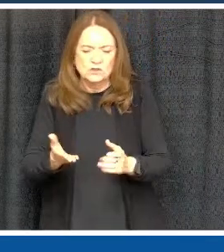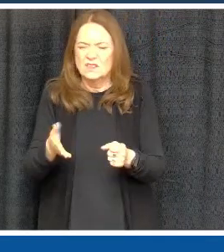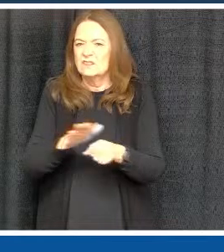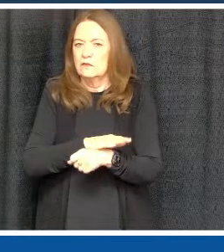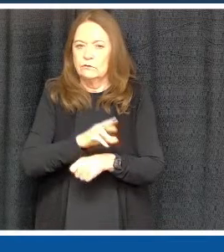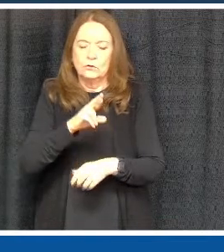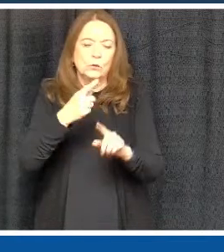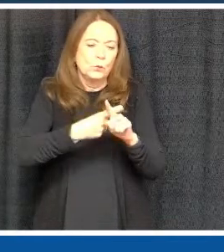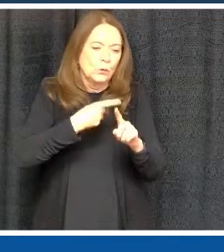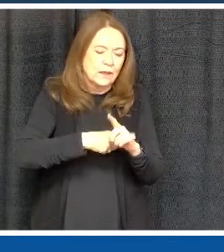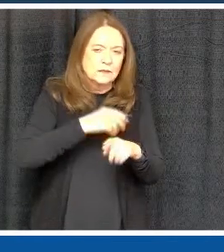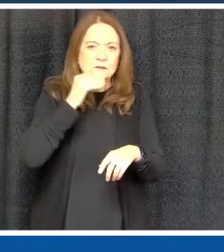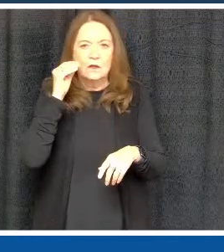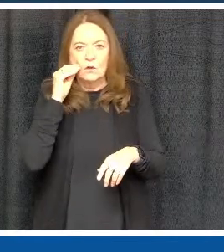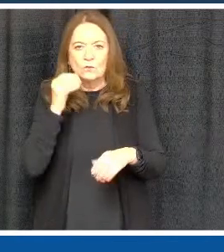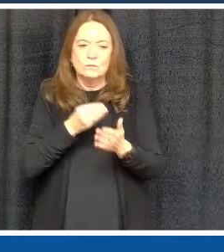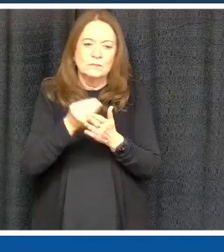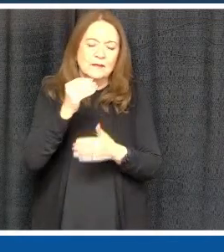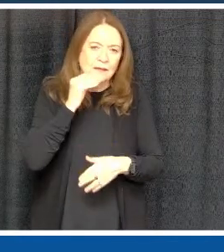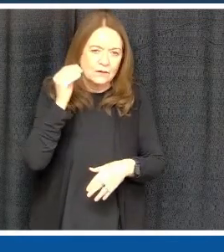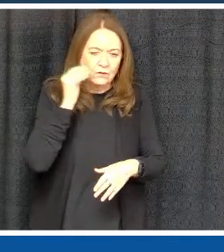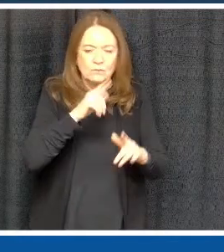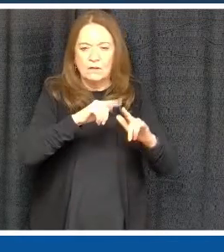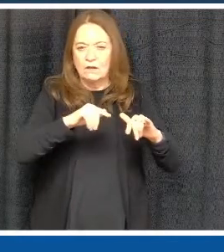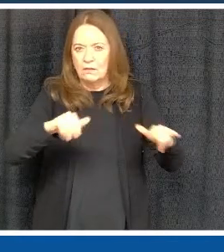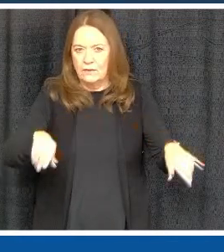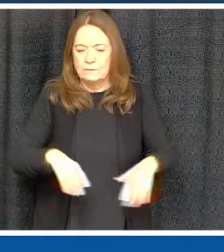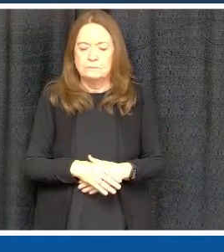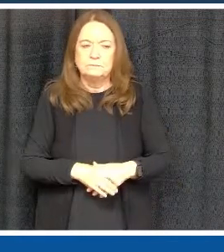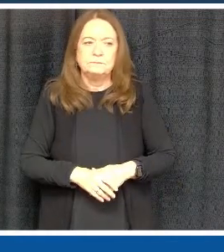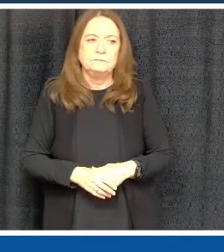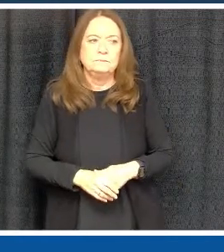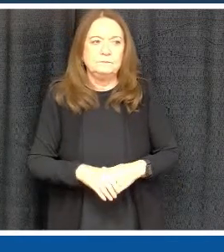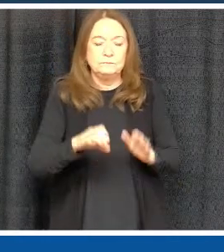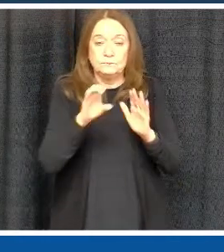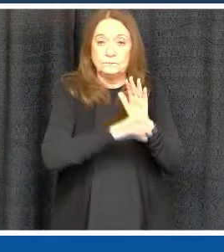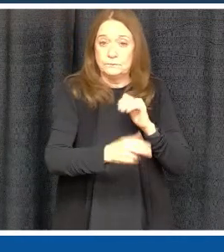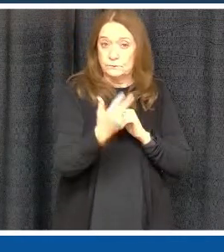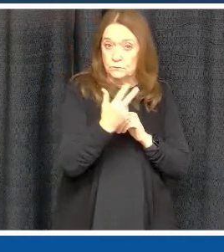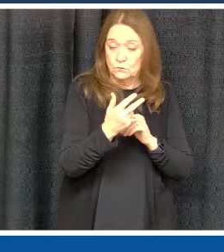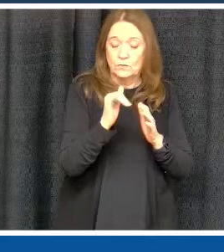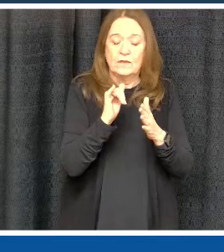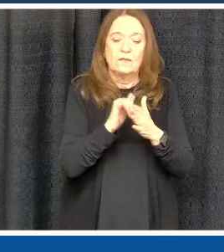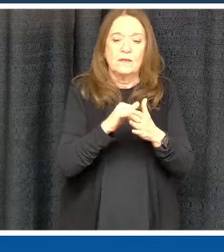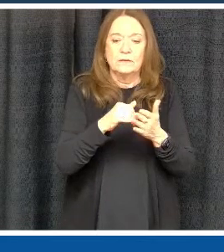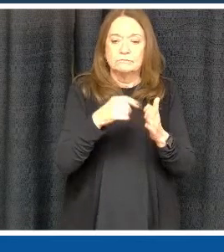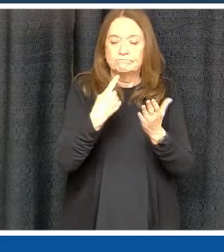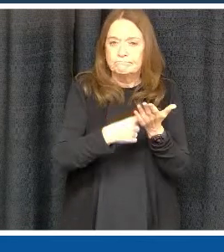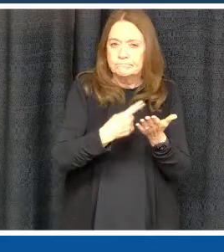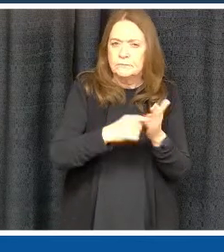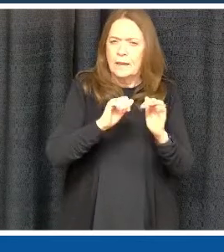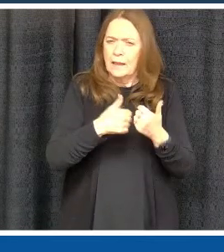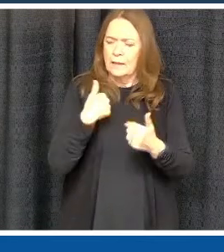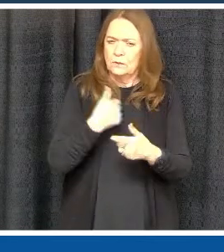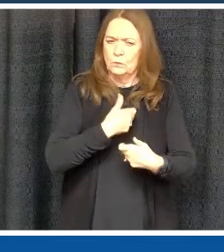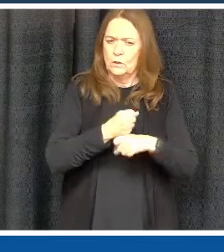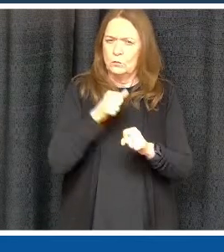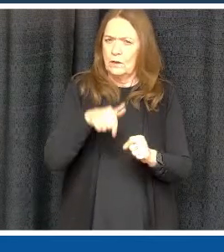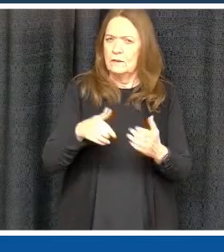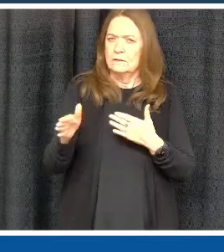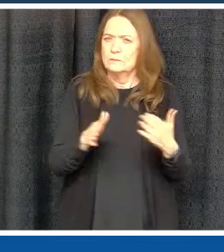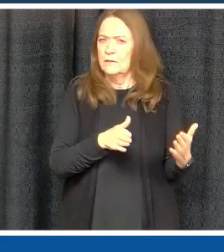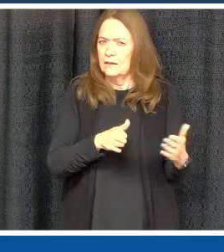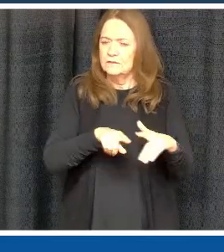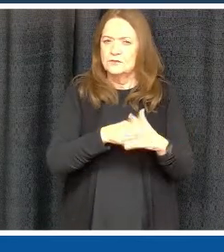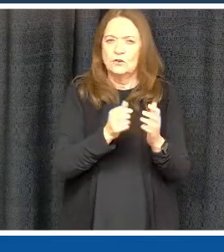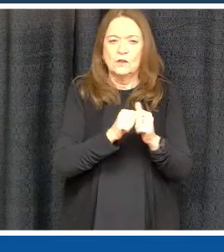Rents, home buying, all that kind of stuff. Chapter 3, that goes into how did we create this plan,